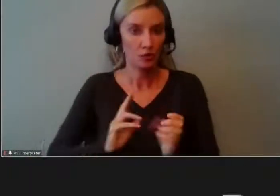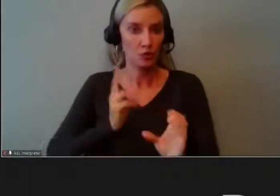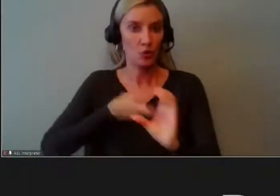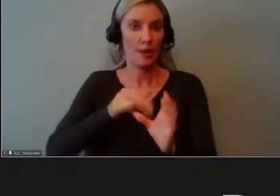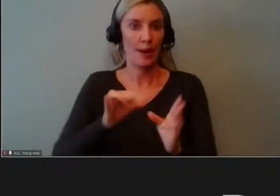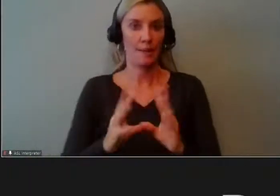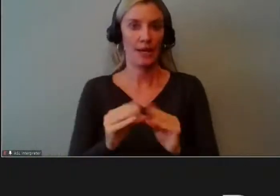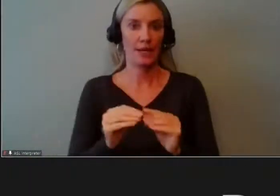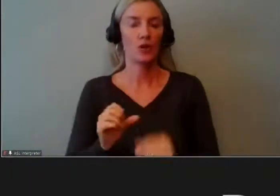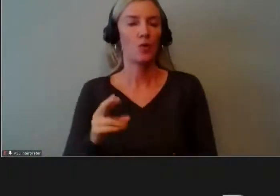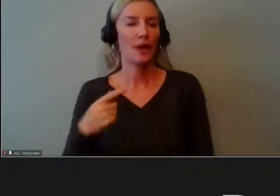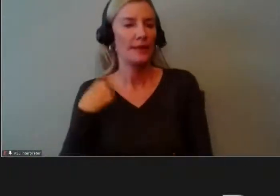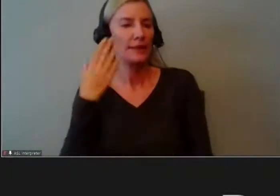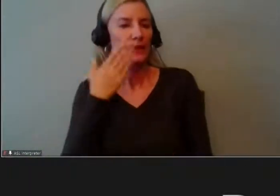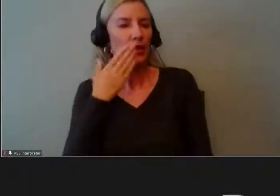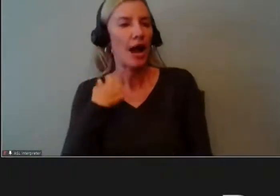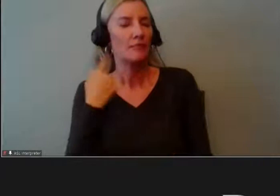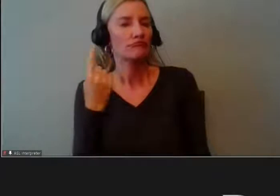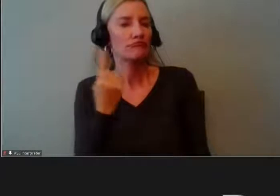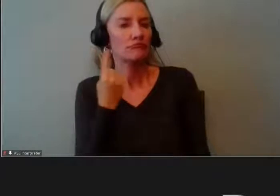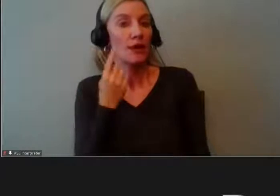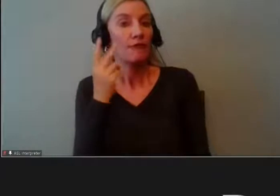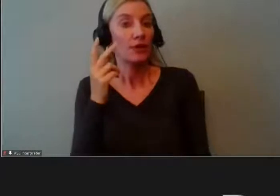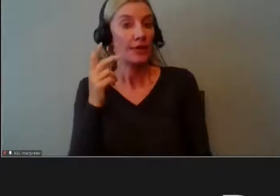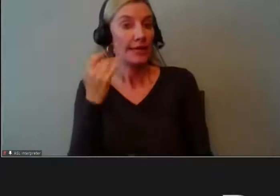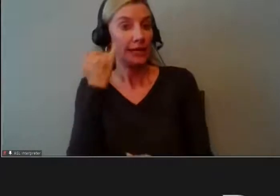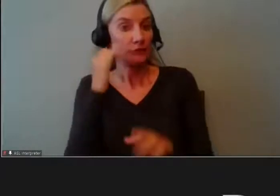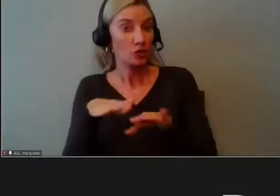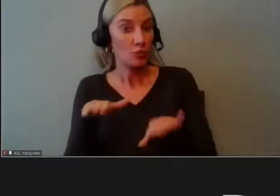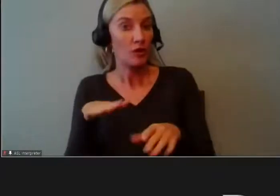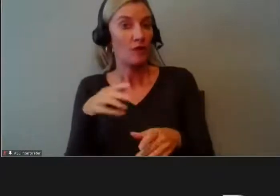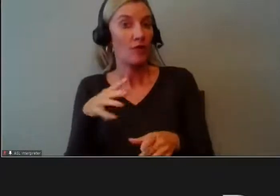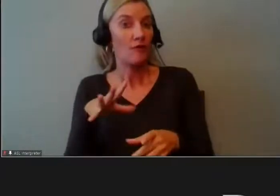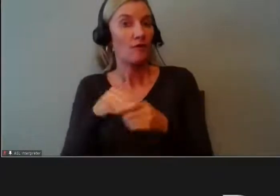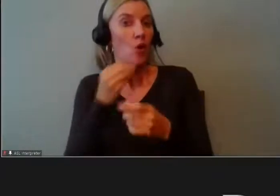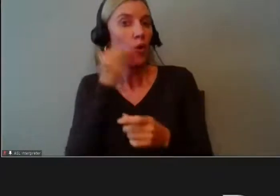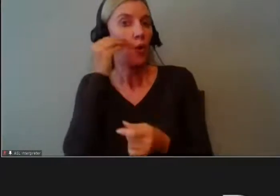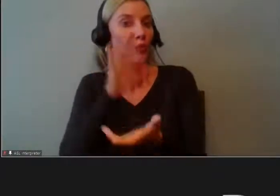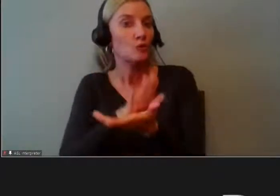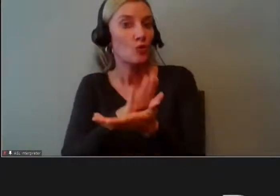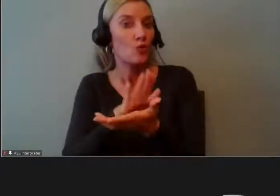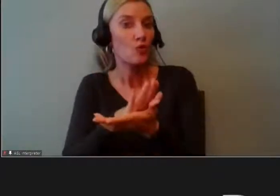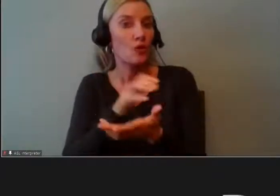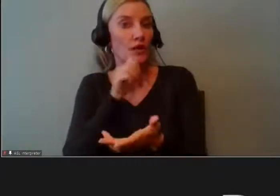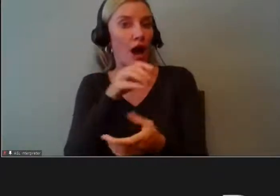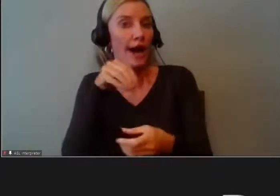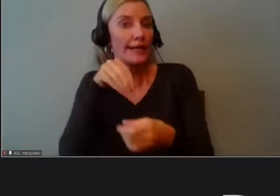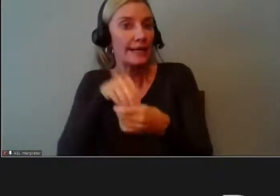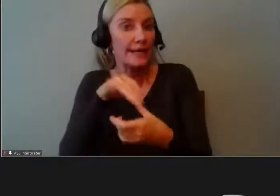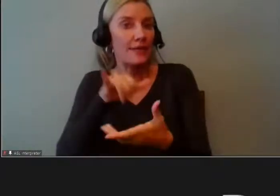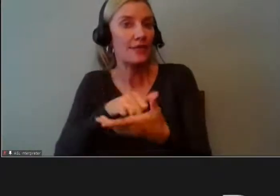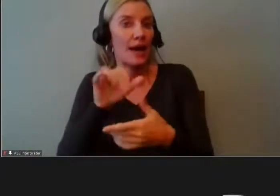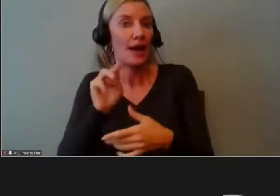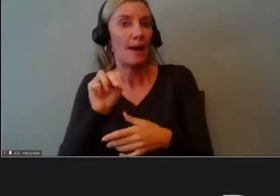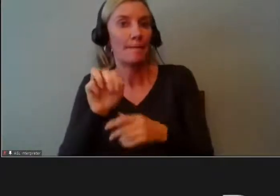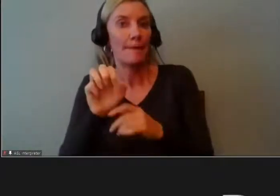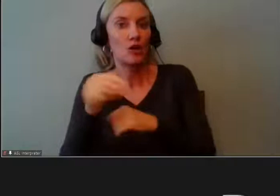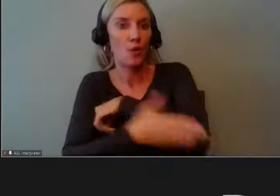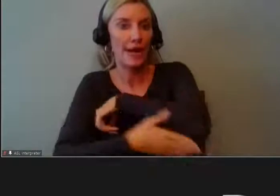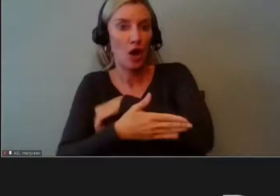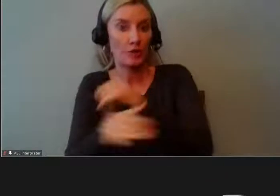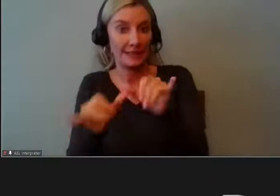Okay, I think I was trying to say, for those that are homeschooled not through the Mendocino County system, will they find out how to attend that Zoom